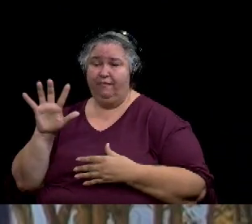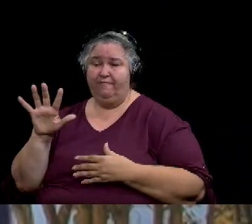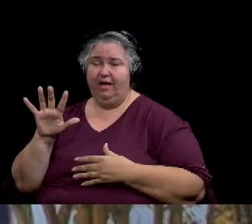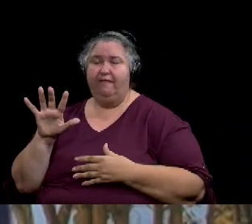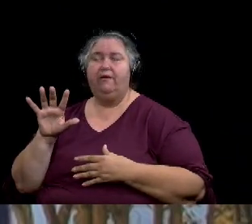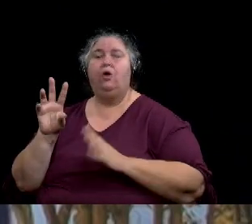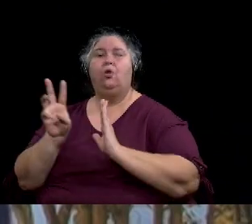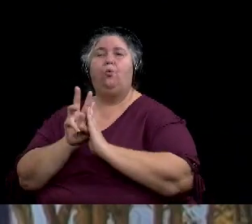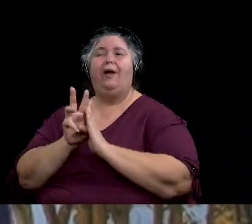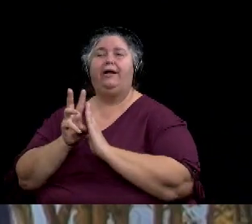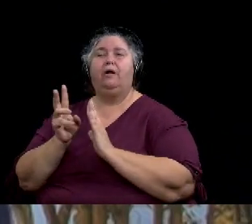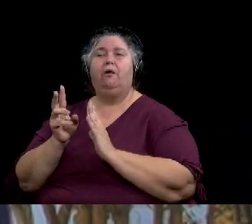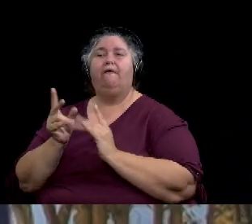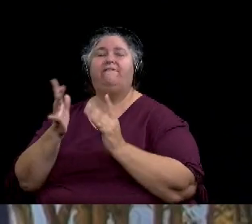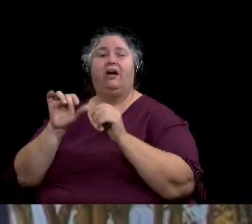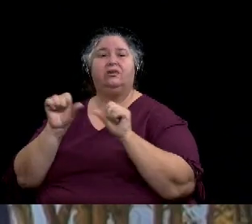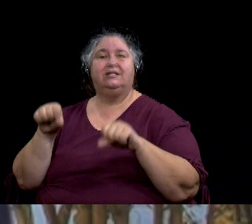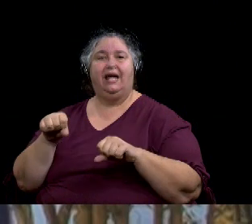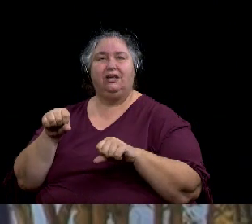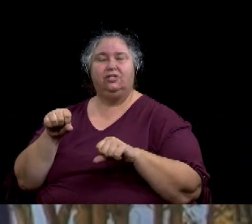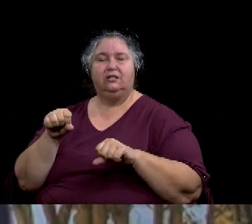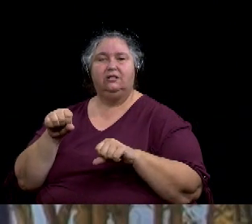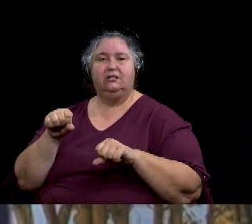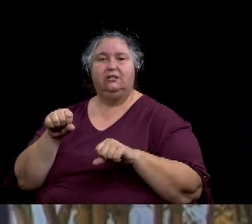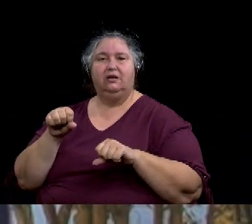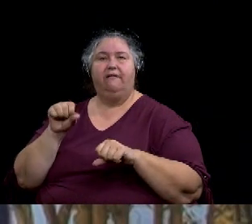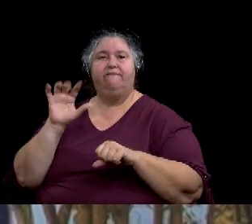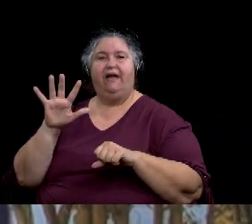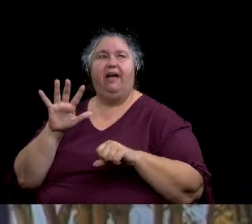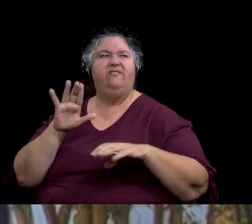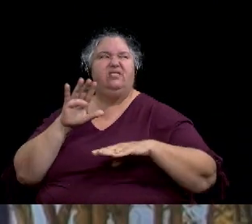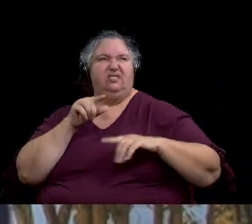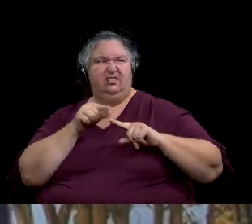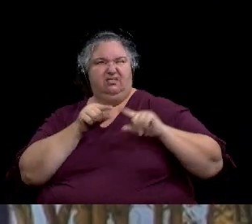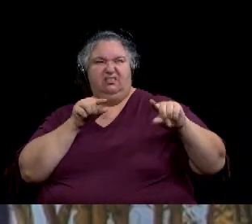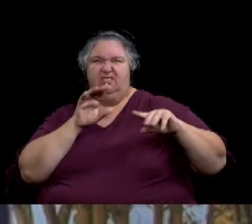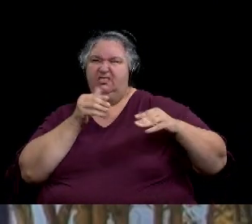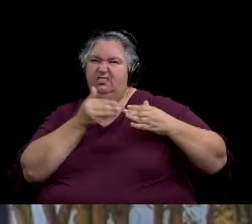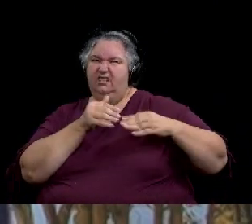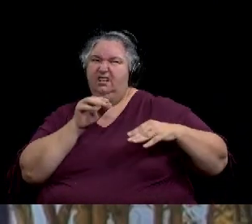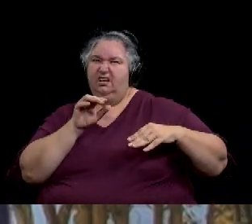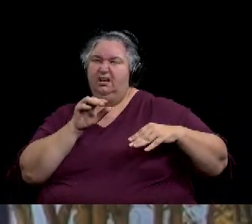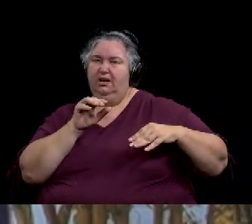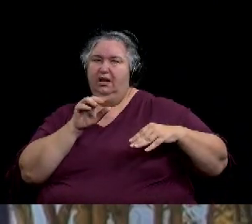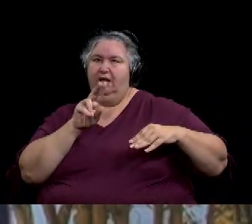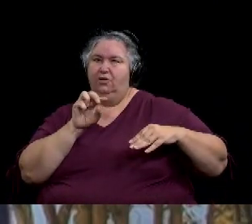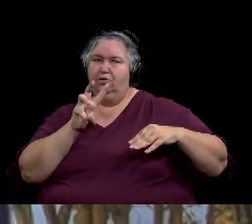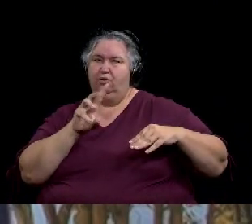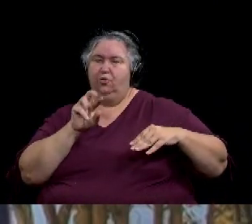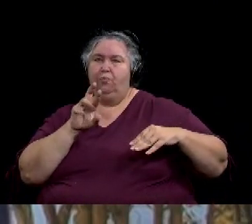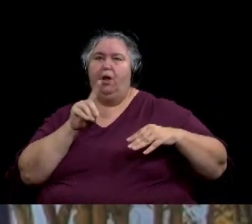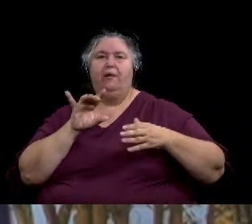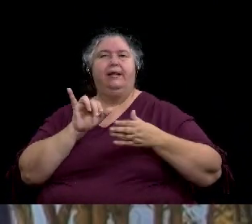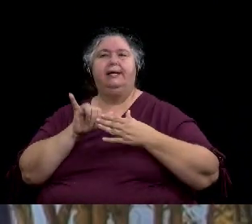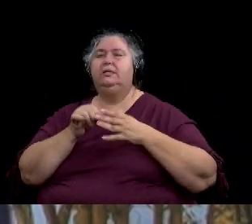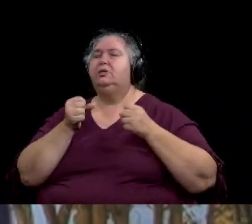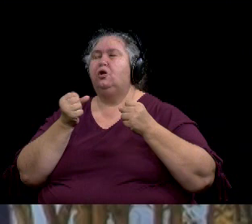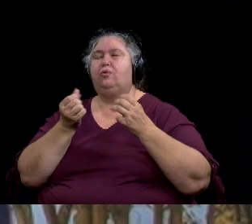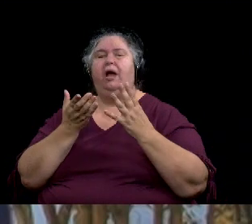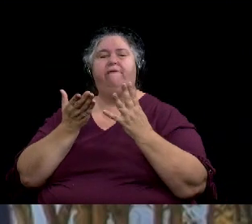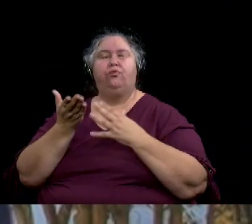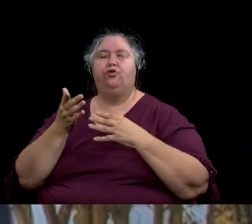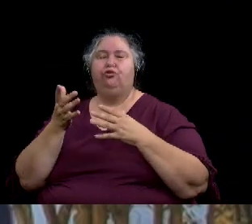number 5. That's at 4515 Bagby, just off New Road. This is drive-through testing. It's the mouth swab. No symptoms are